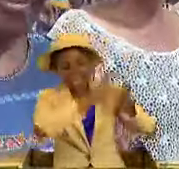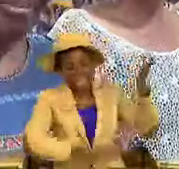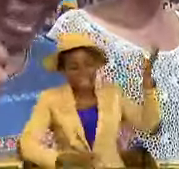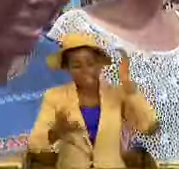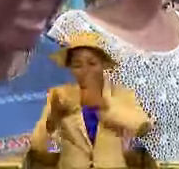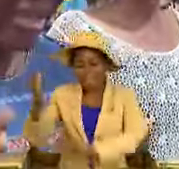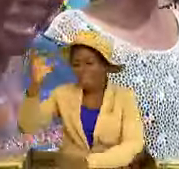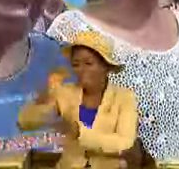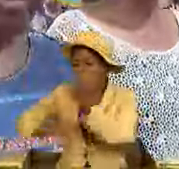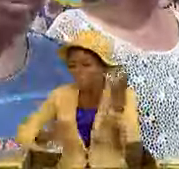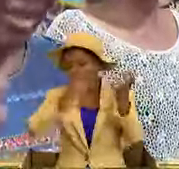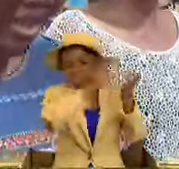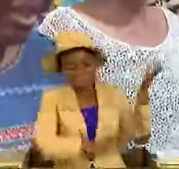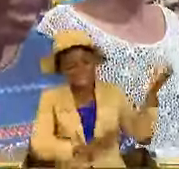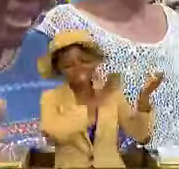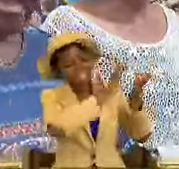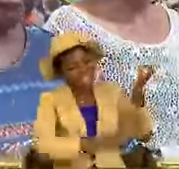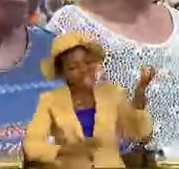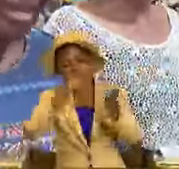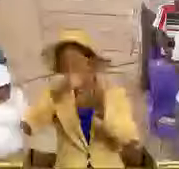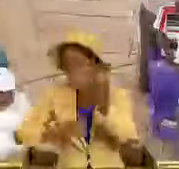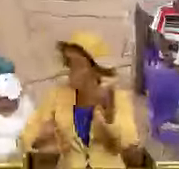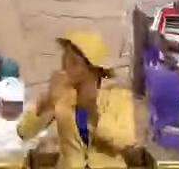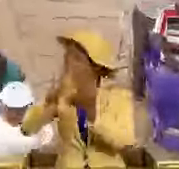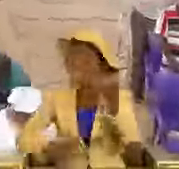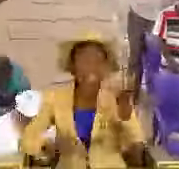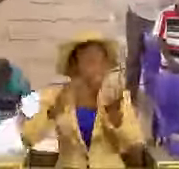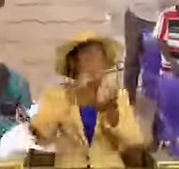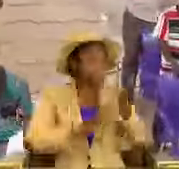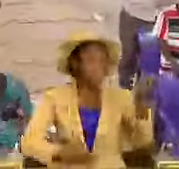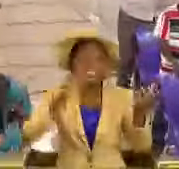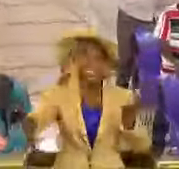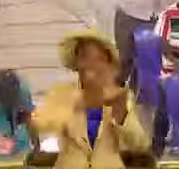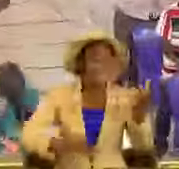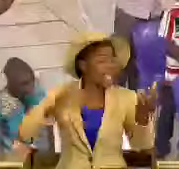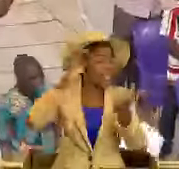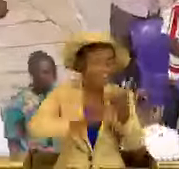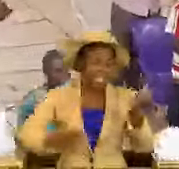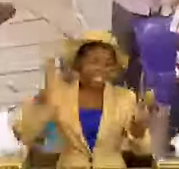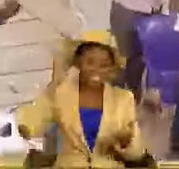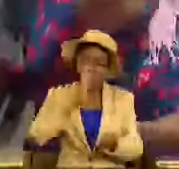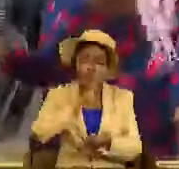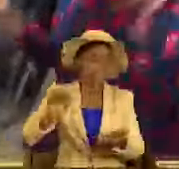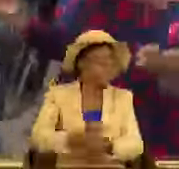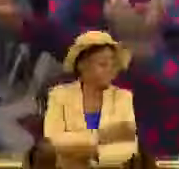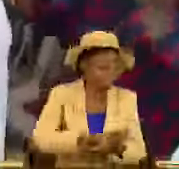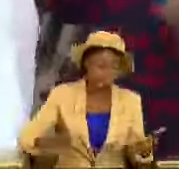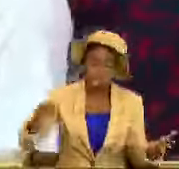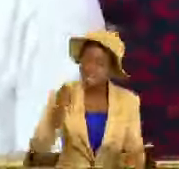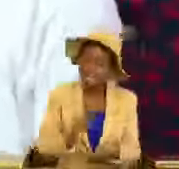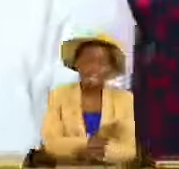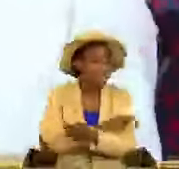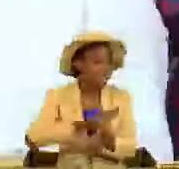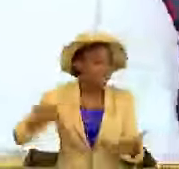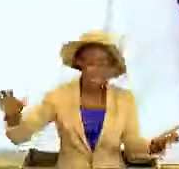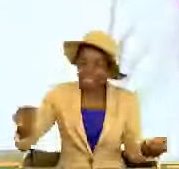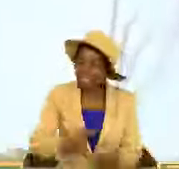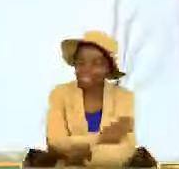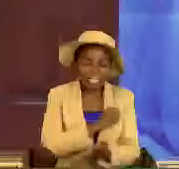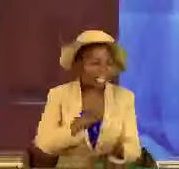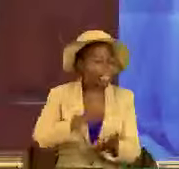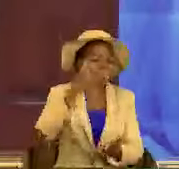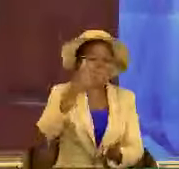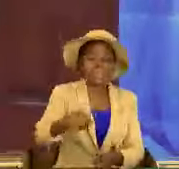We Shall We Shall We Shall We Shall with shall we shall we